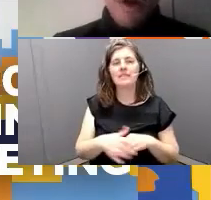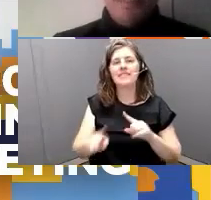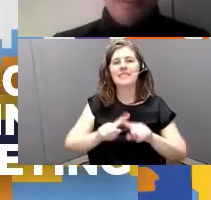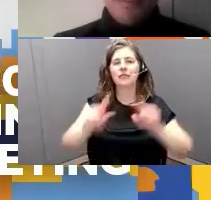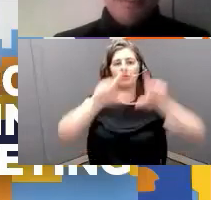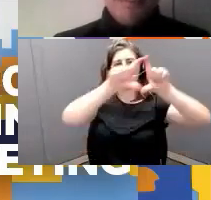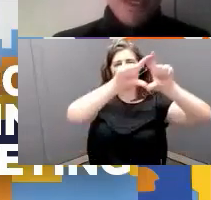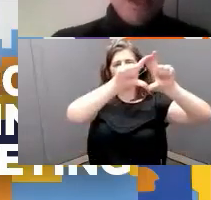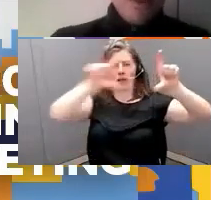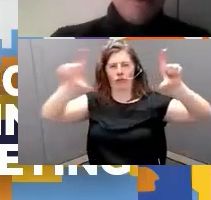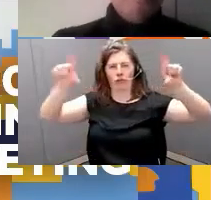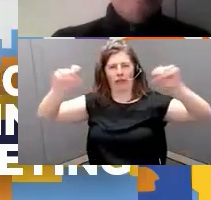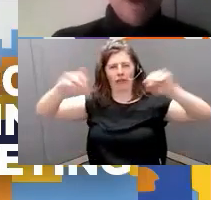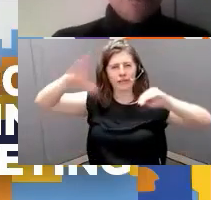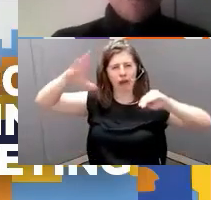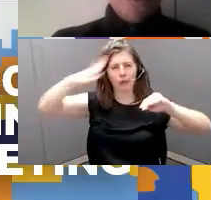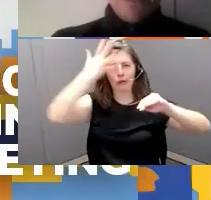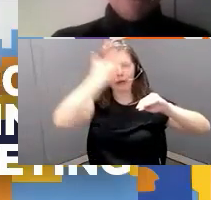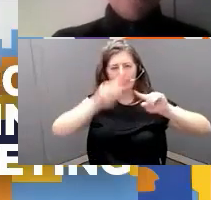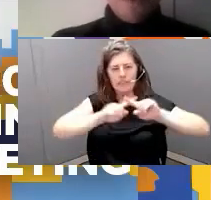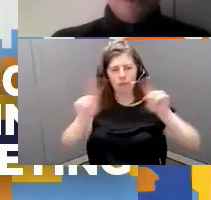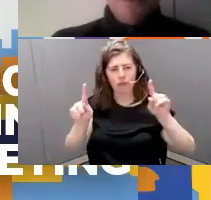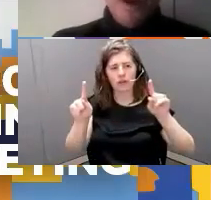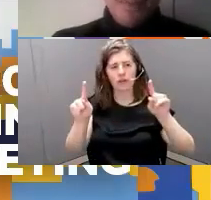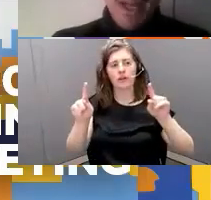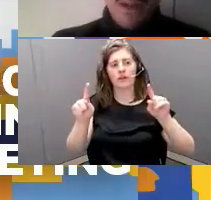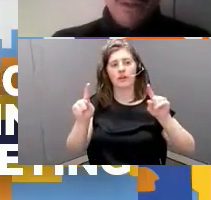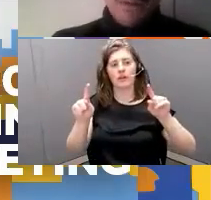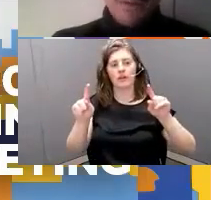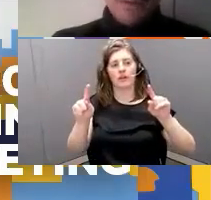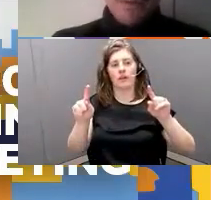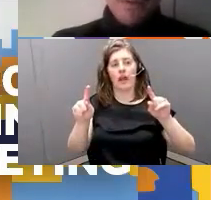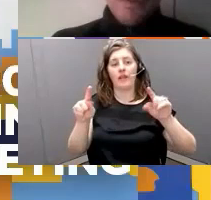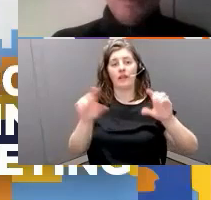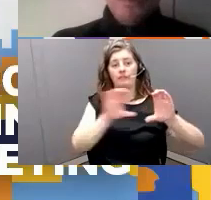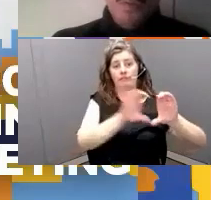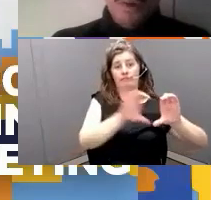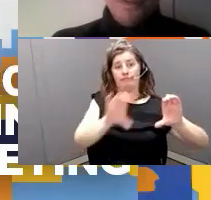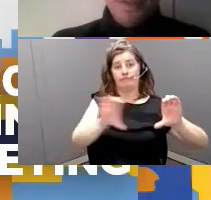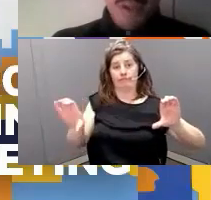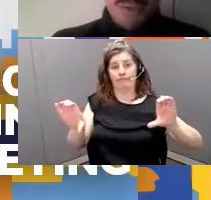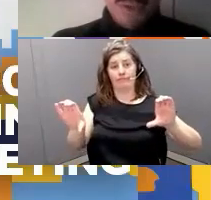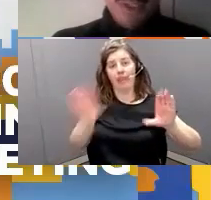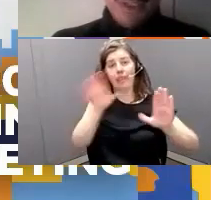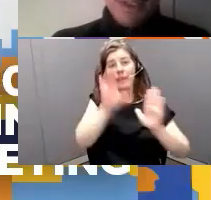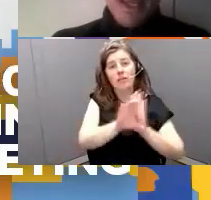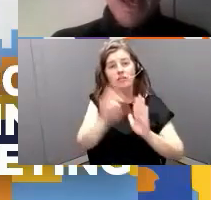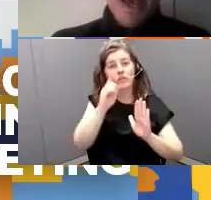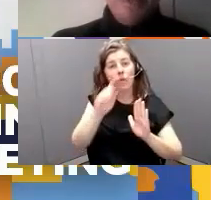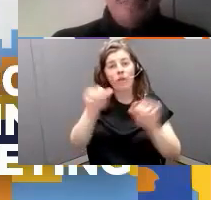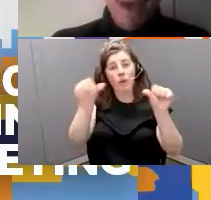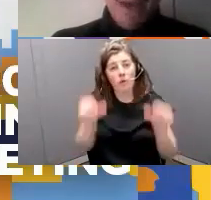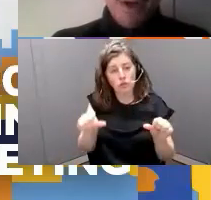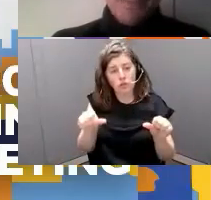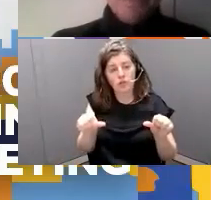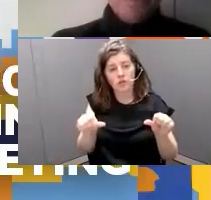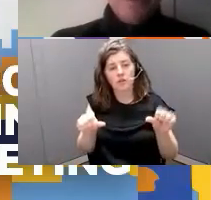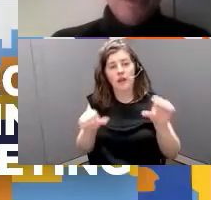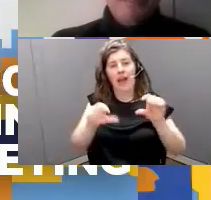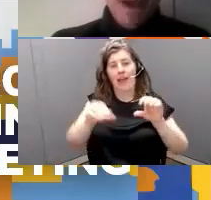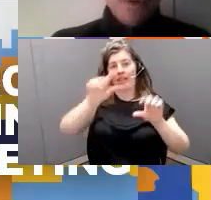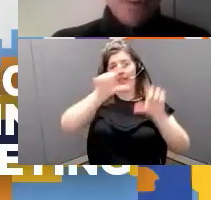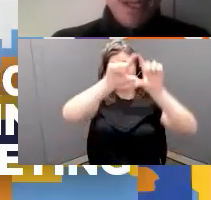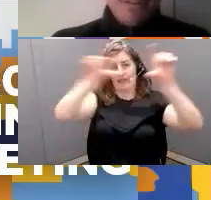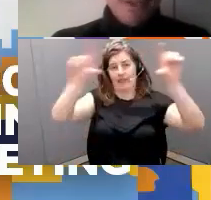at the top. The boundary between the thumbnails for the posters and the banner,